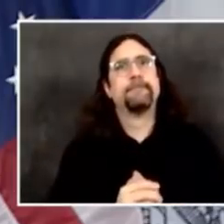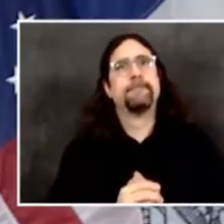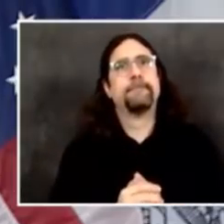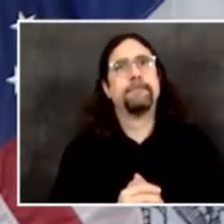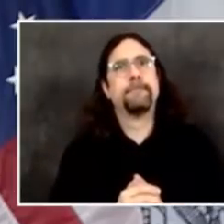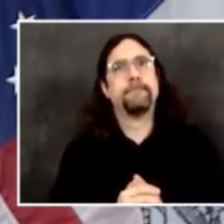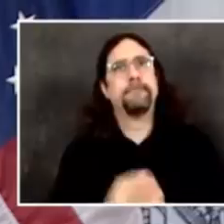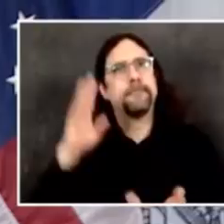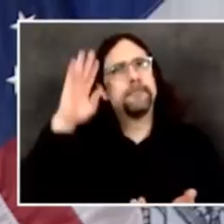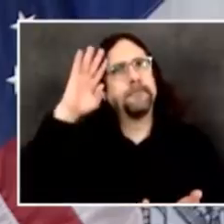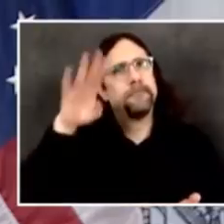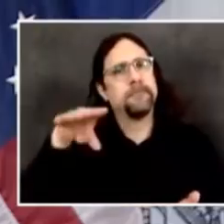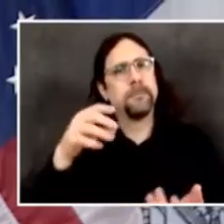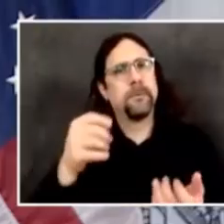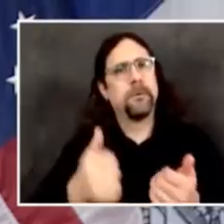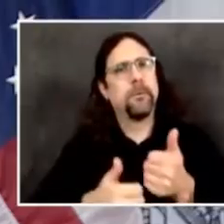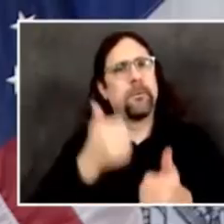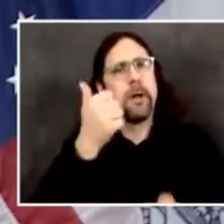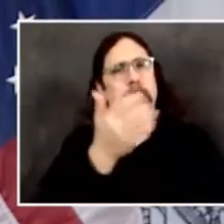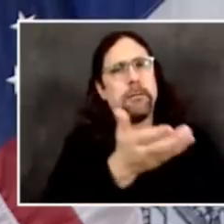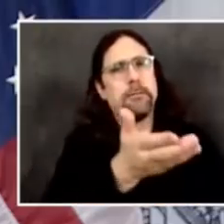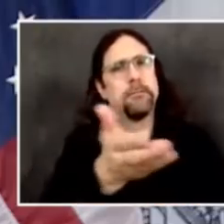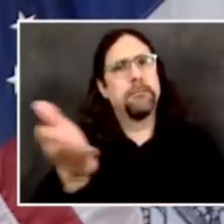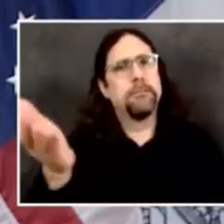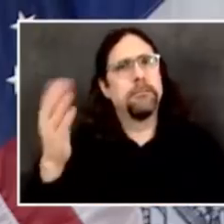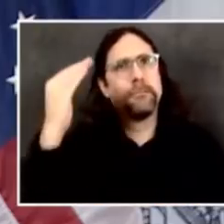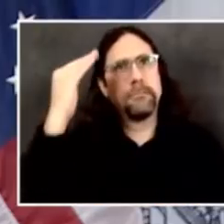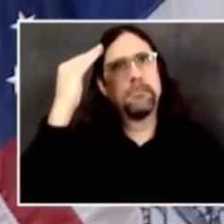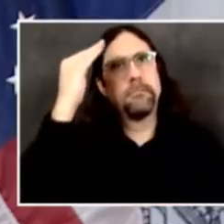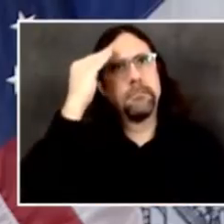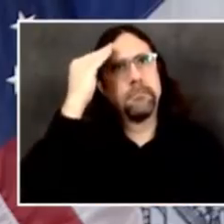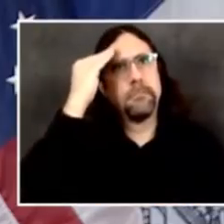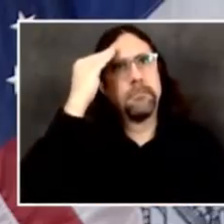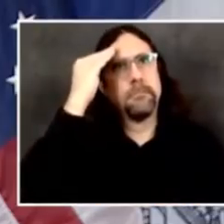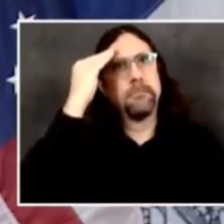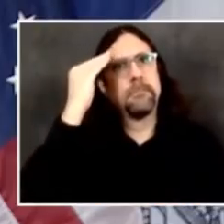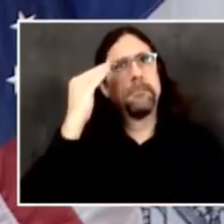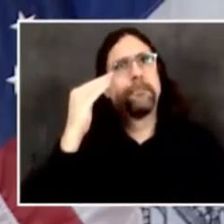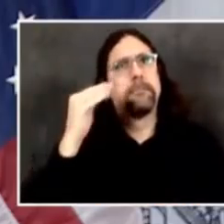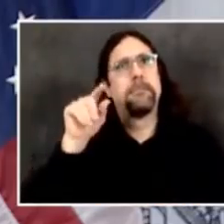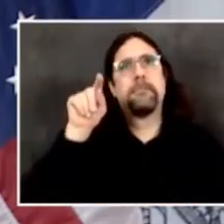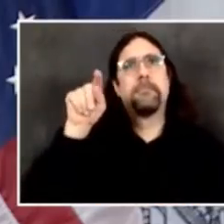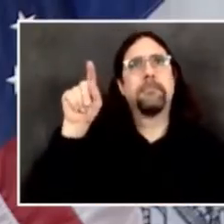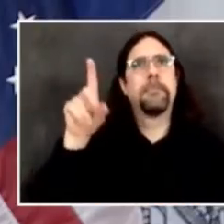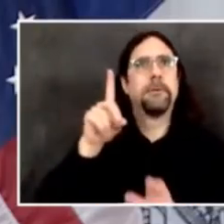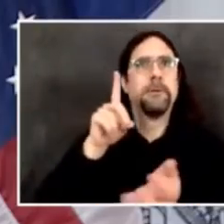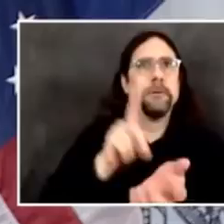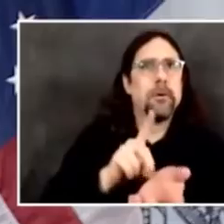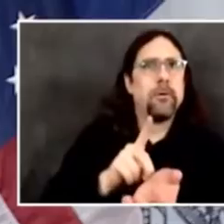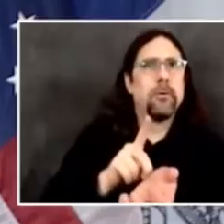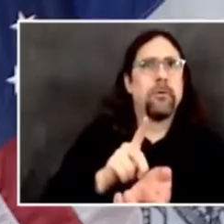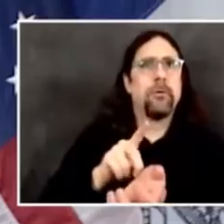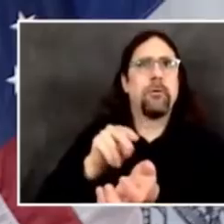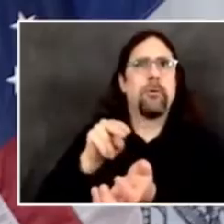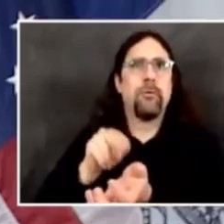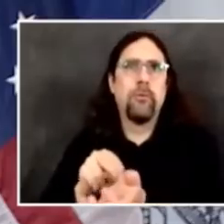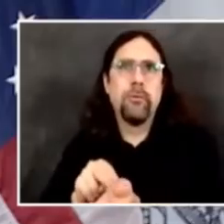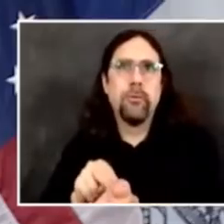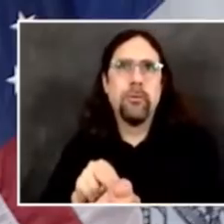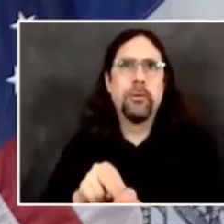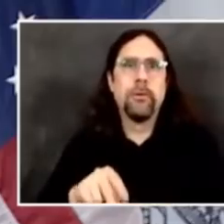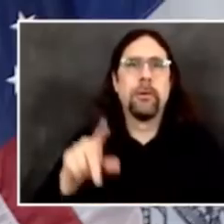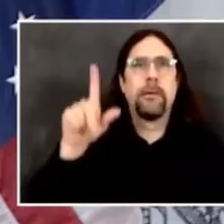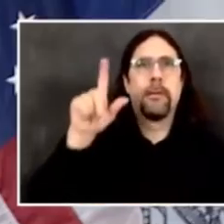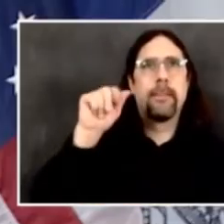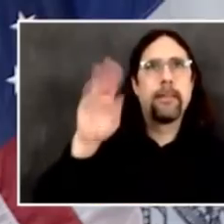a nurse, a lab tech, someone, a healthcare worker, someone who works in a hospital, someone who works in a